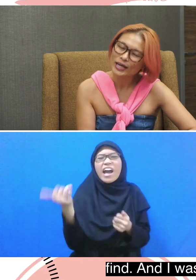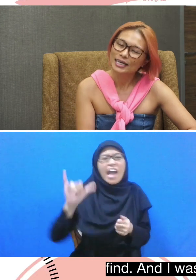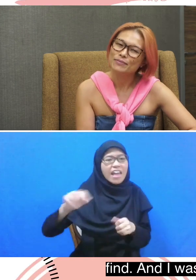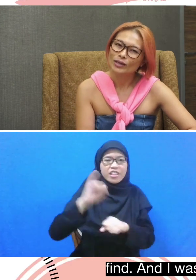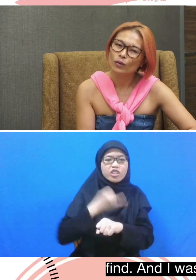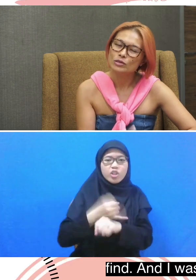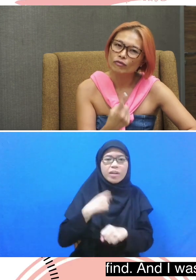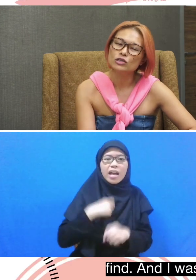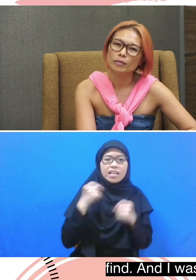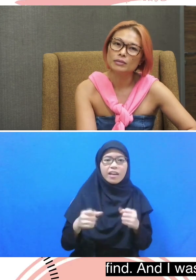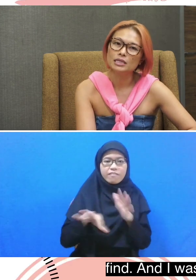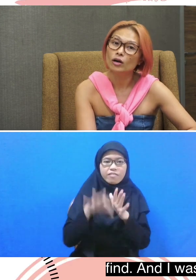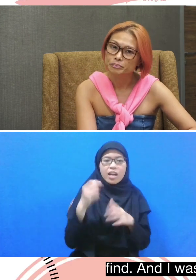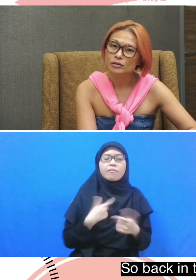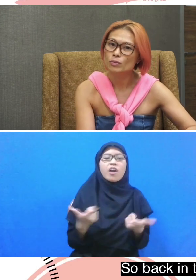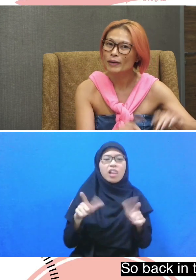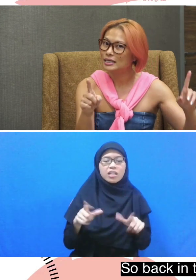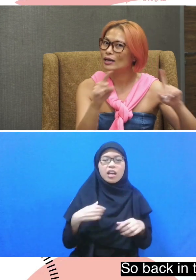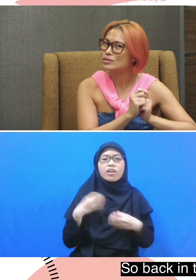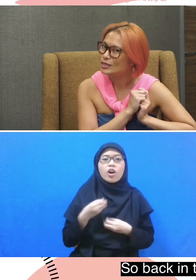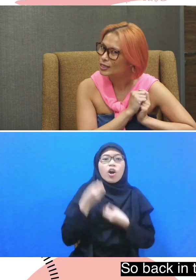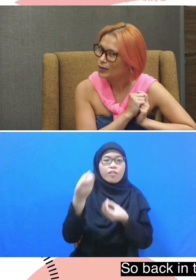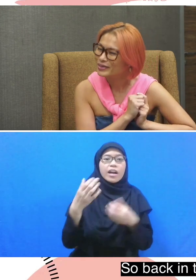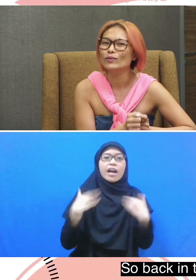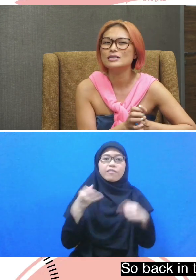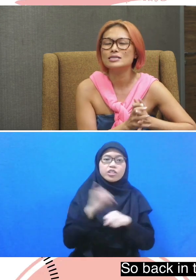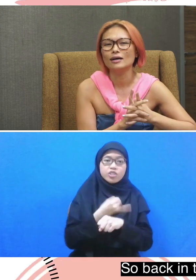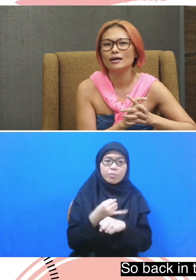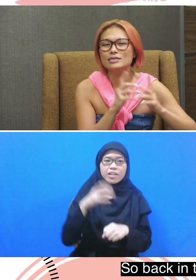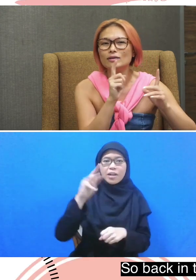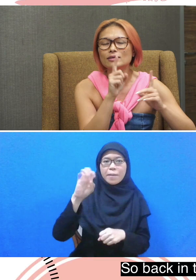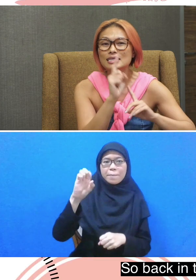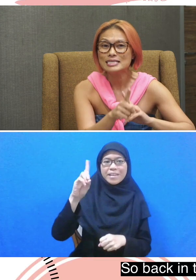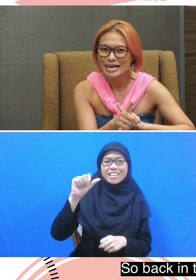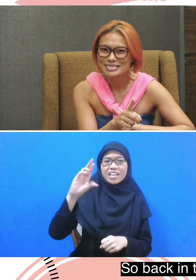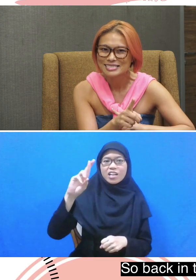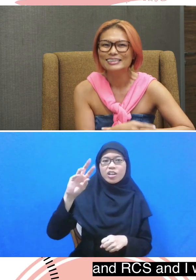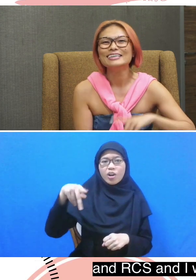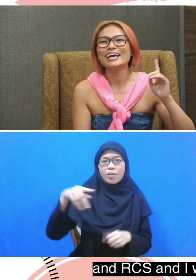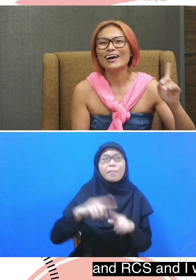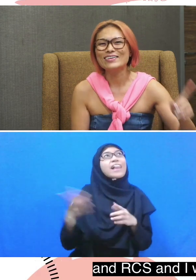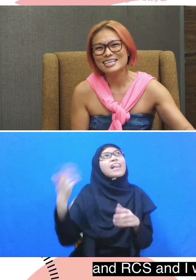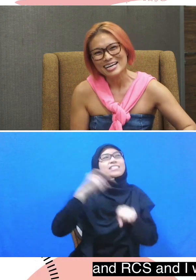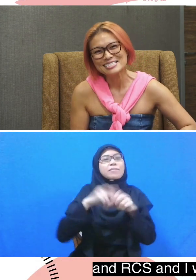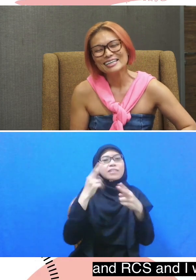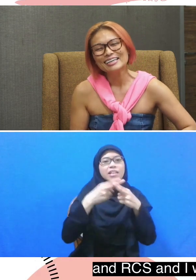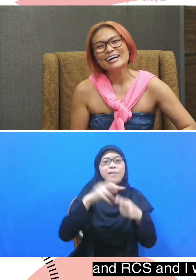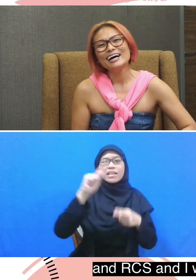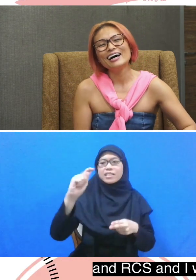was very lucky. I was offered a job at MediaCorp. So back in the day, it wasn't MediaCorp. It was still TCS and